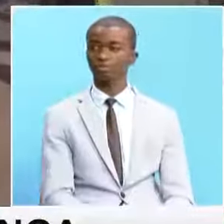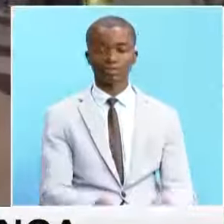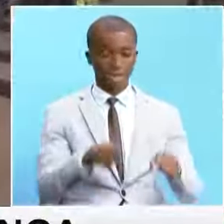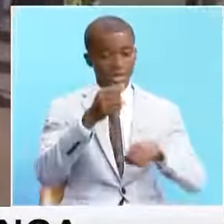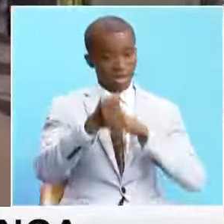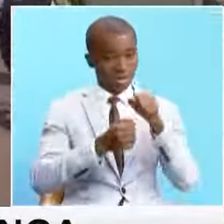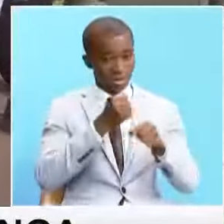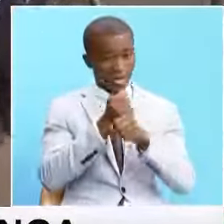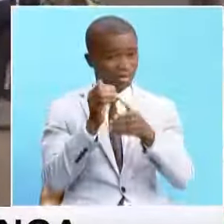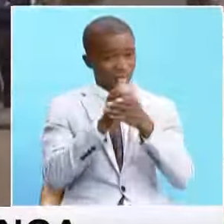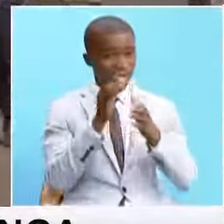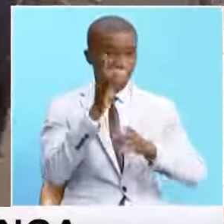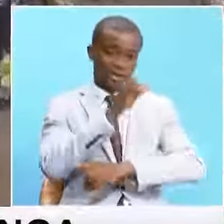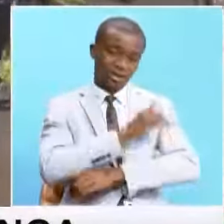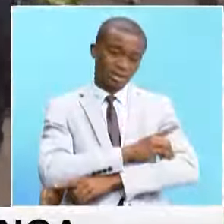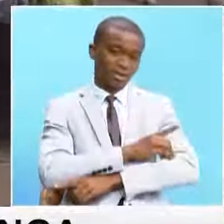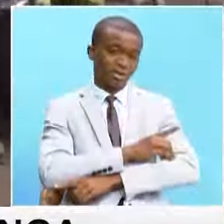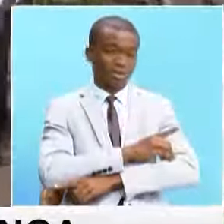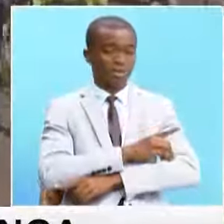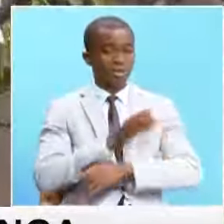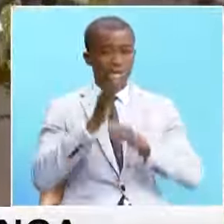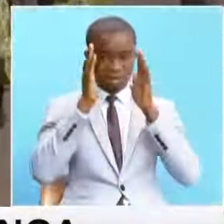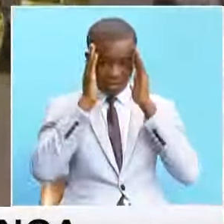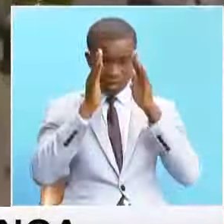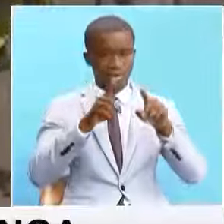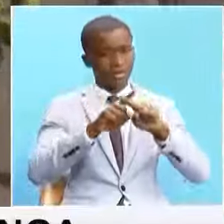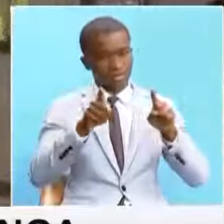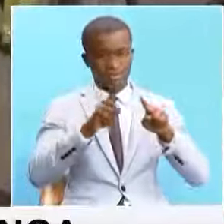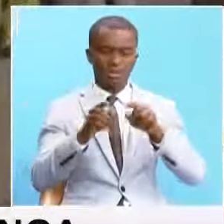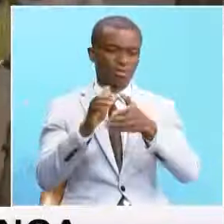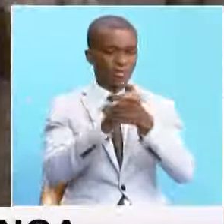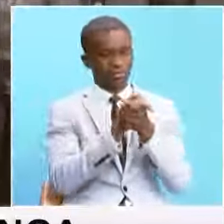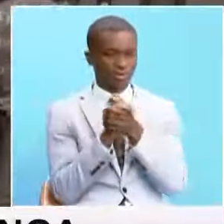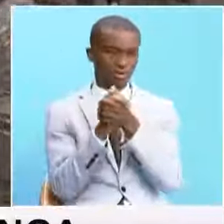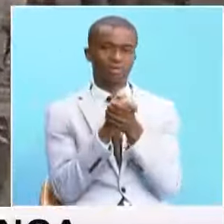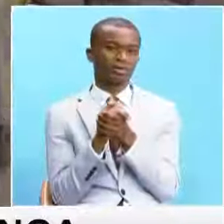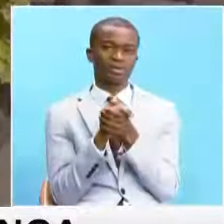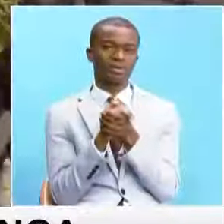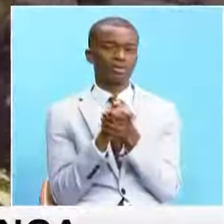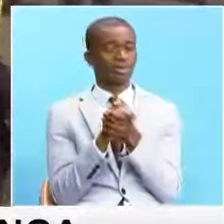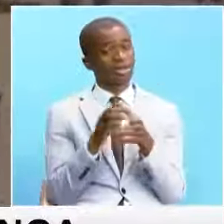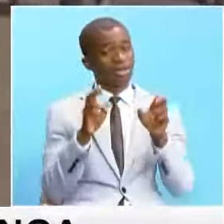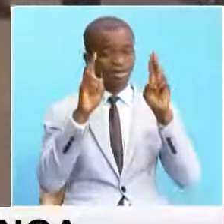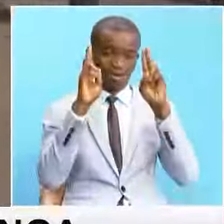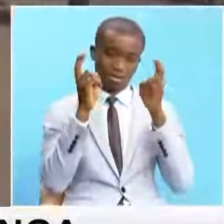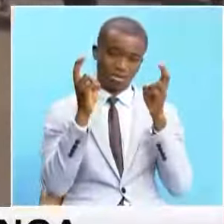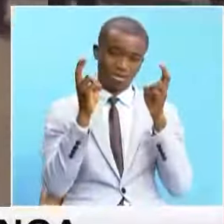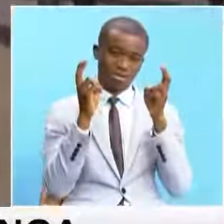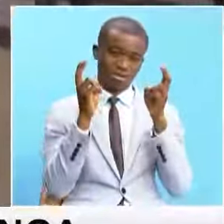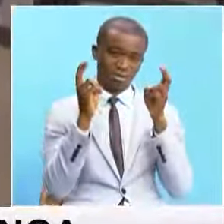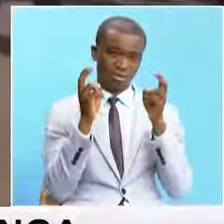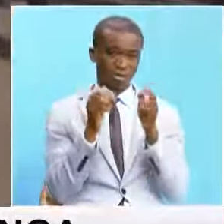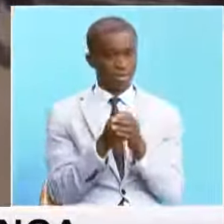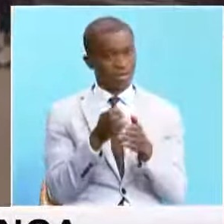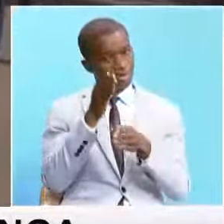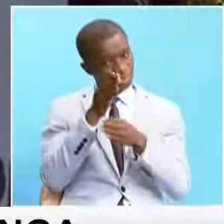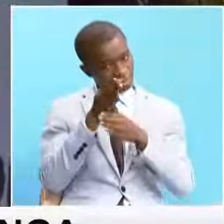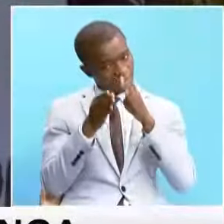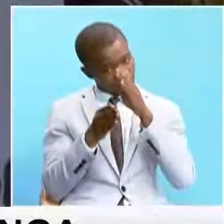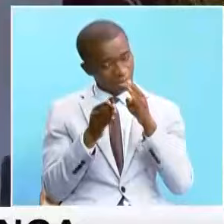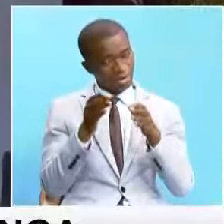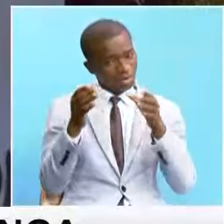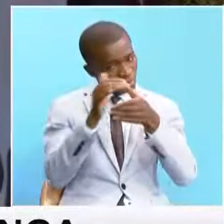International Cooperatives Day, which was attended by various cooperatives in Muchinga Province, was celebrated under the theme, Cooperatives